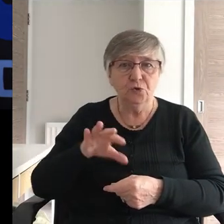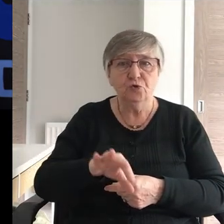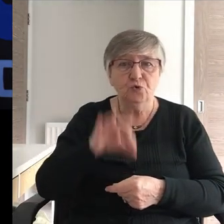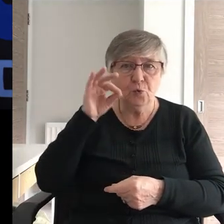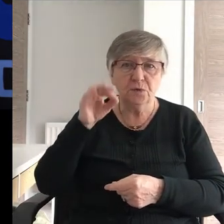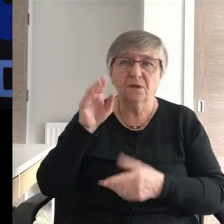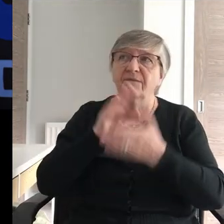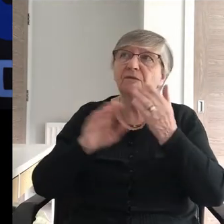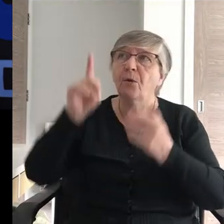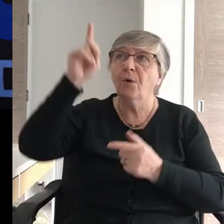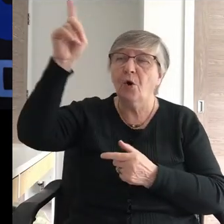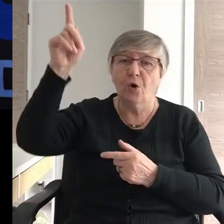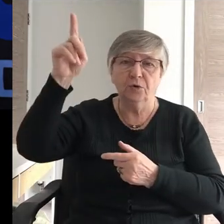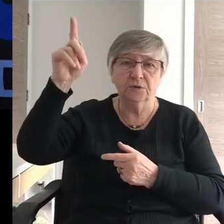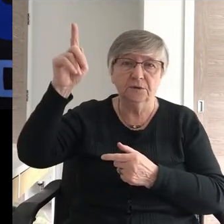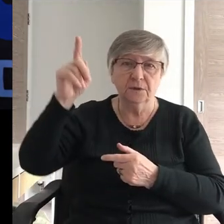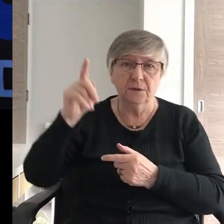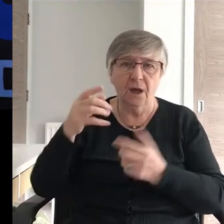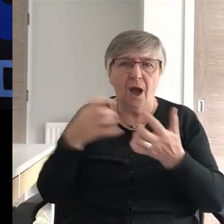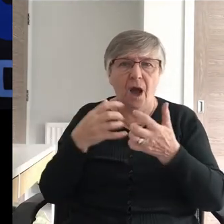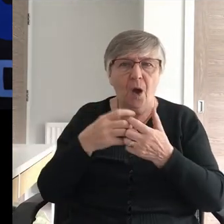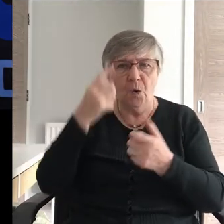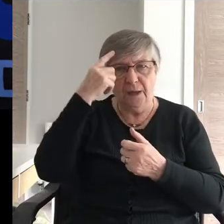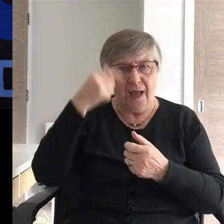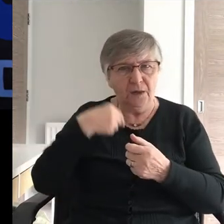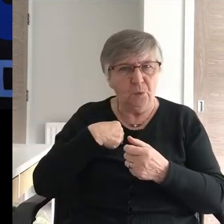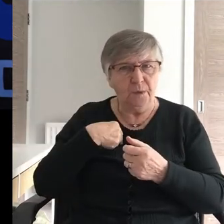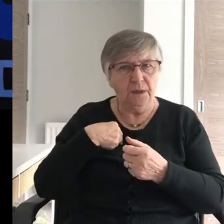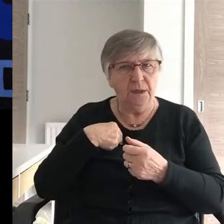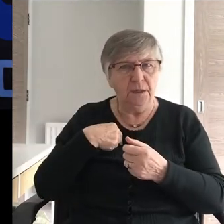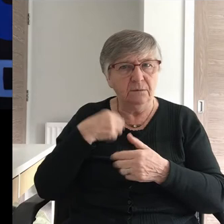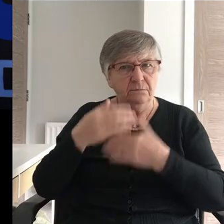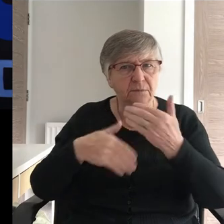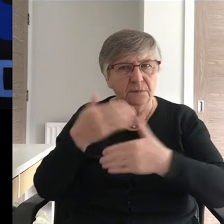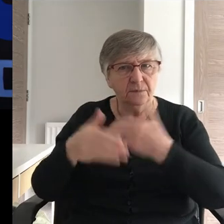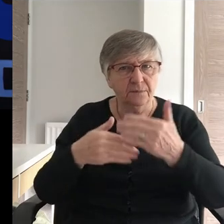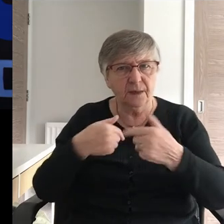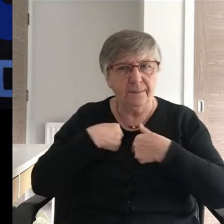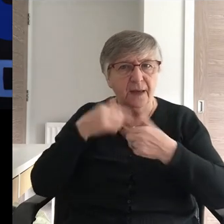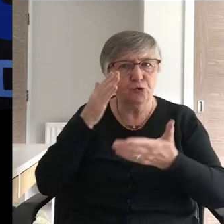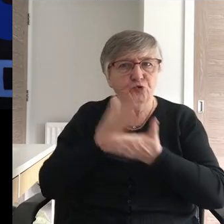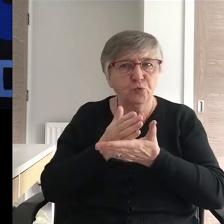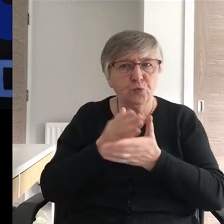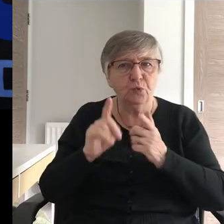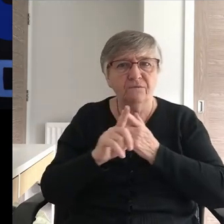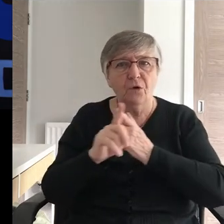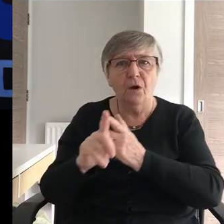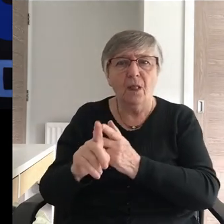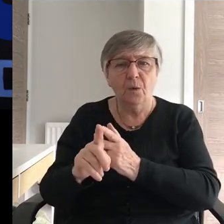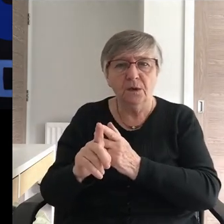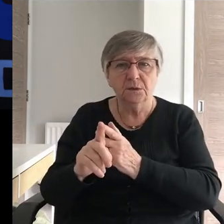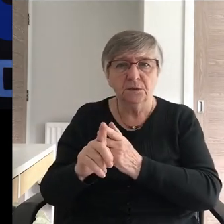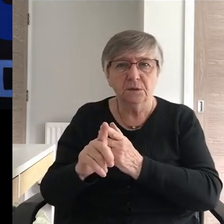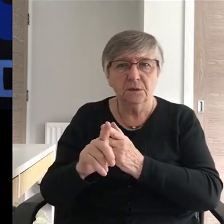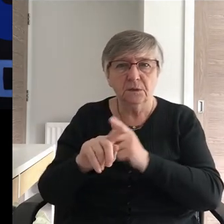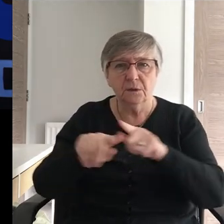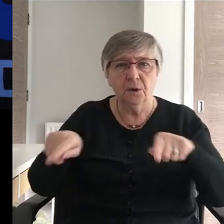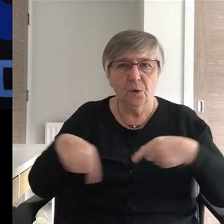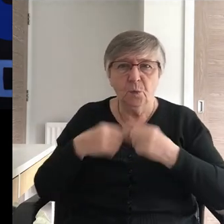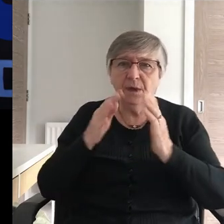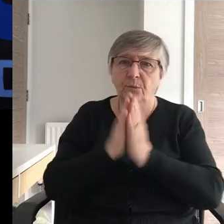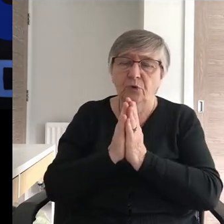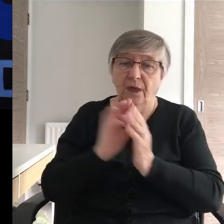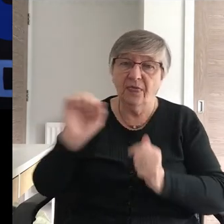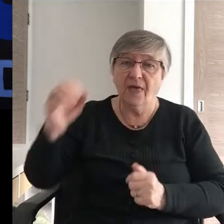us. How will we measure up? Are we true disciples? We pray,